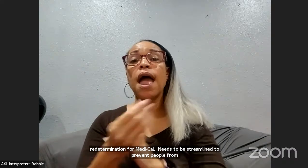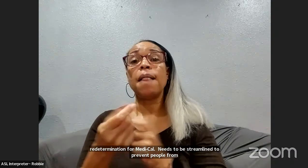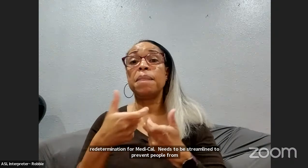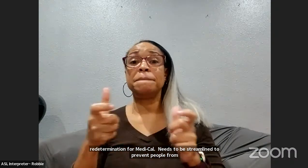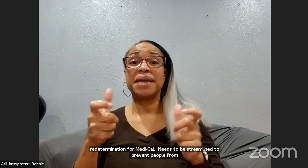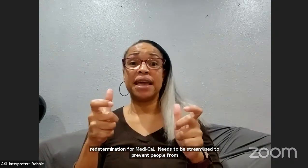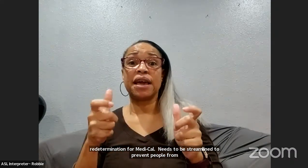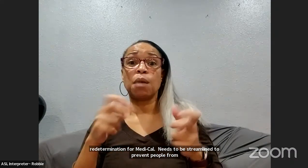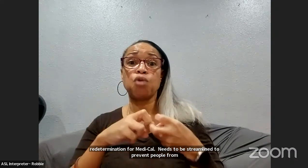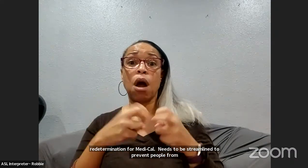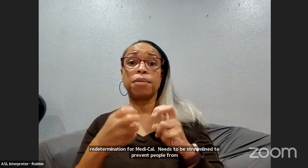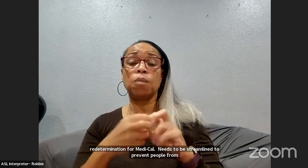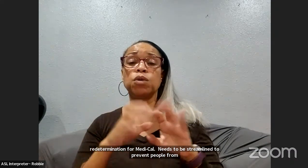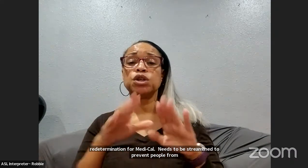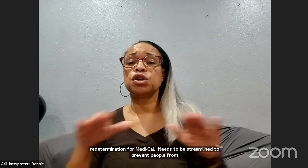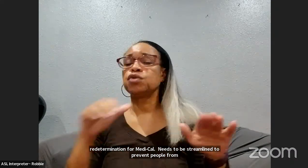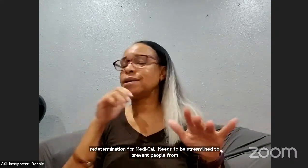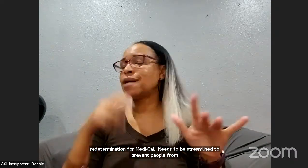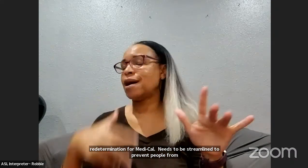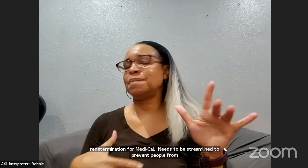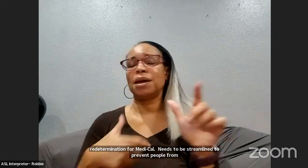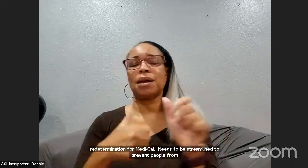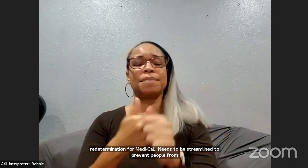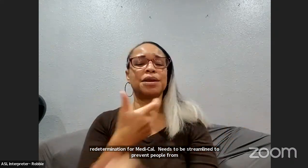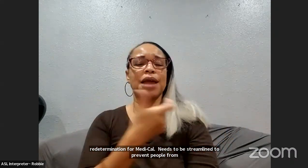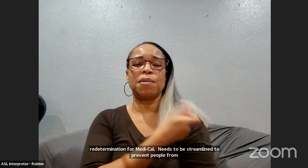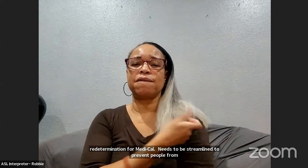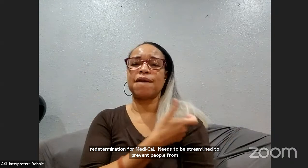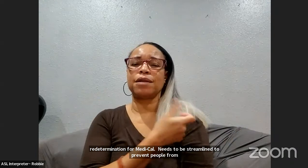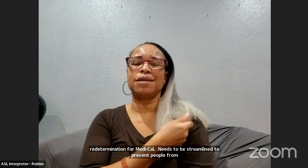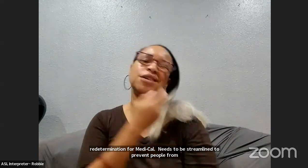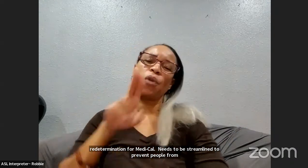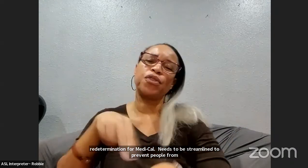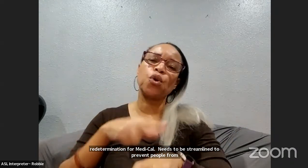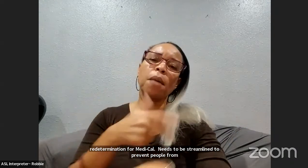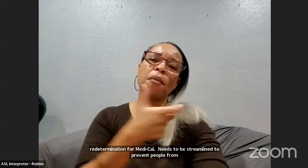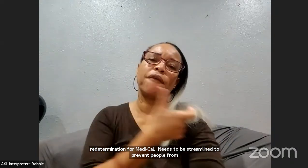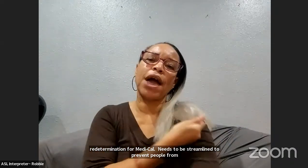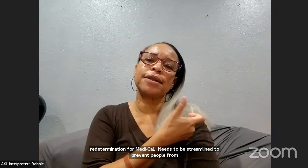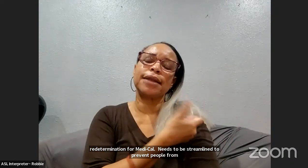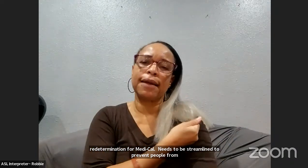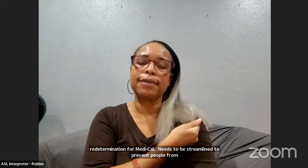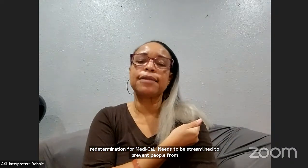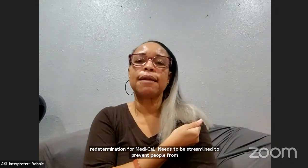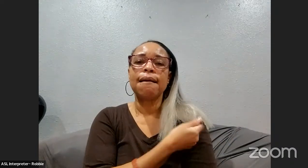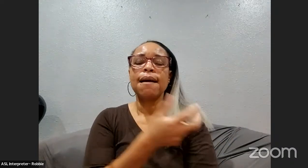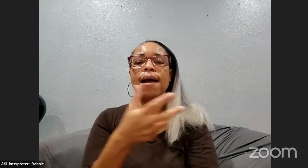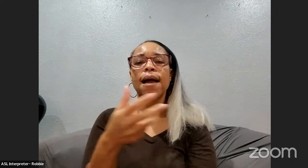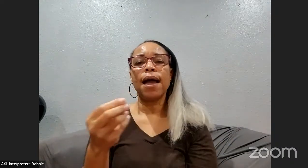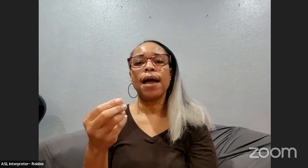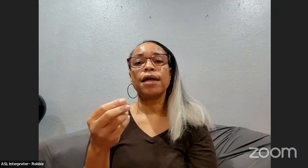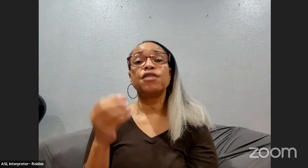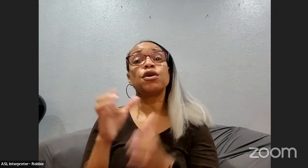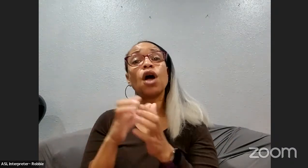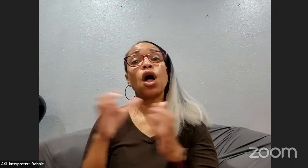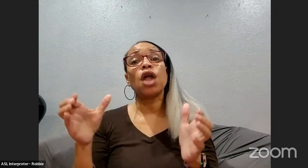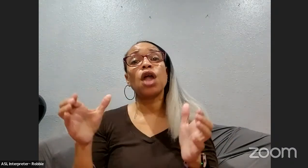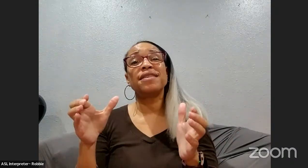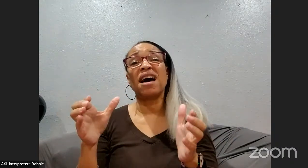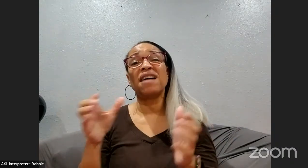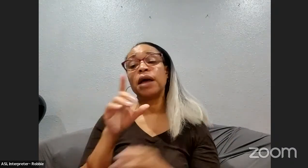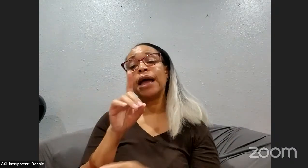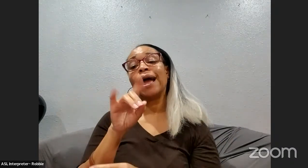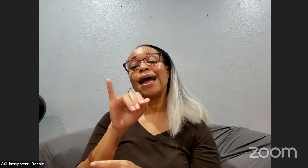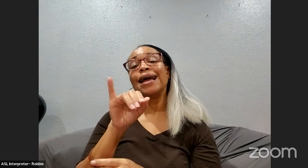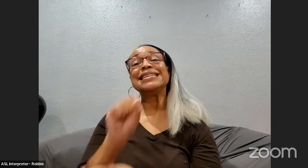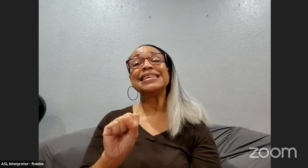with children not being up to date with their vaccines, even just the routine vaccines. And there's lots of disinformation that's affecting